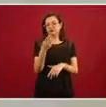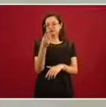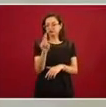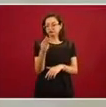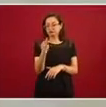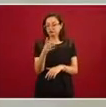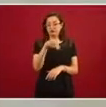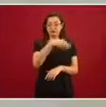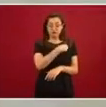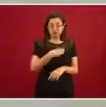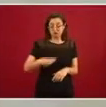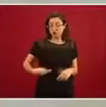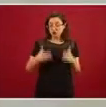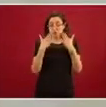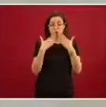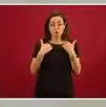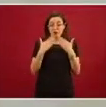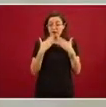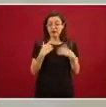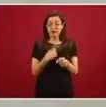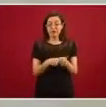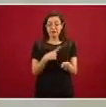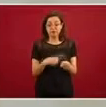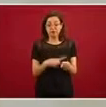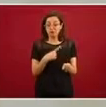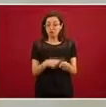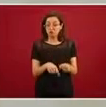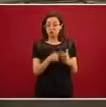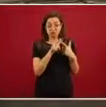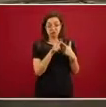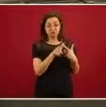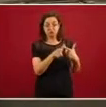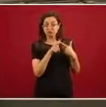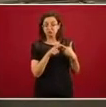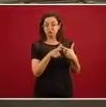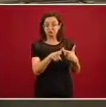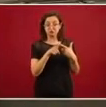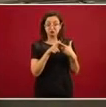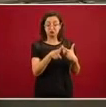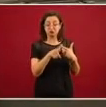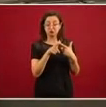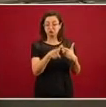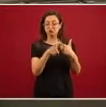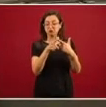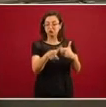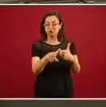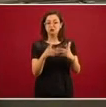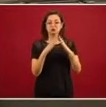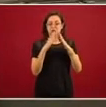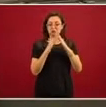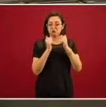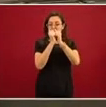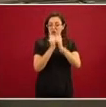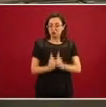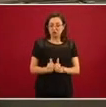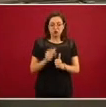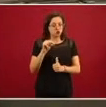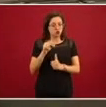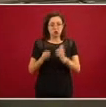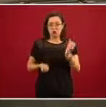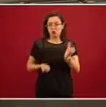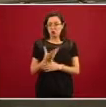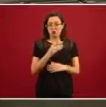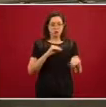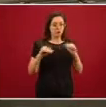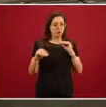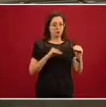stay at home, call our phone assistance lines, and that way we can reduce the rate of transmission.